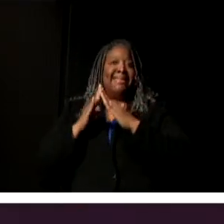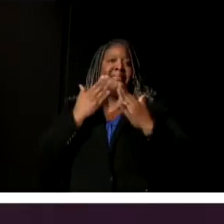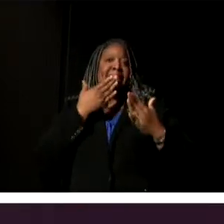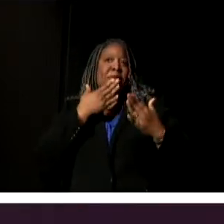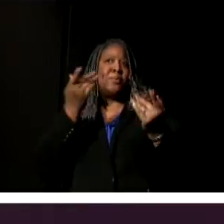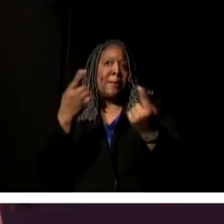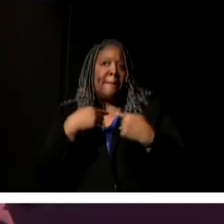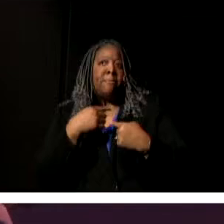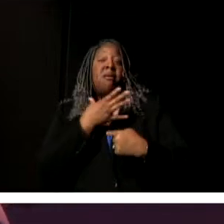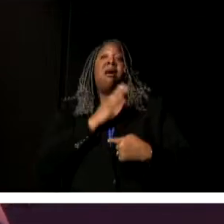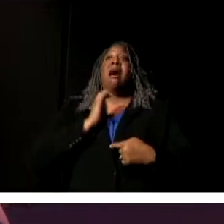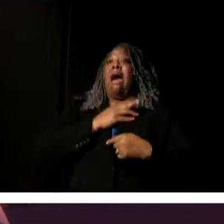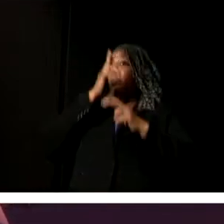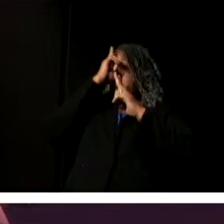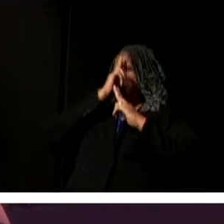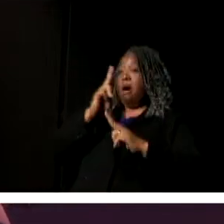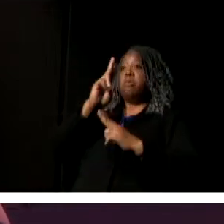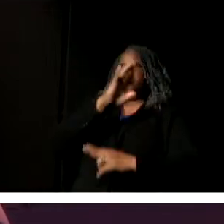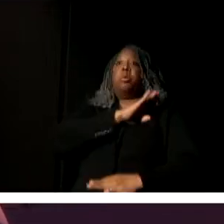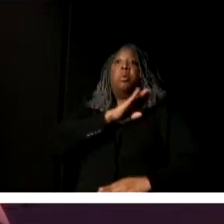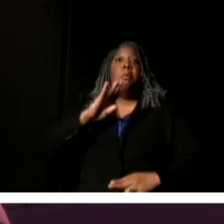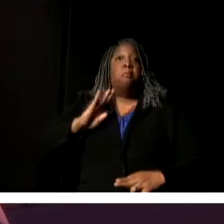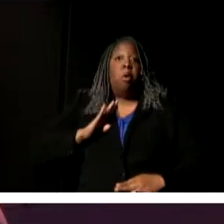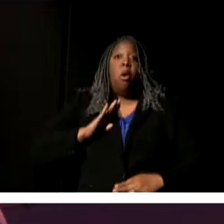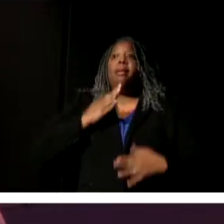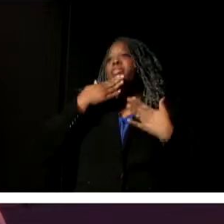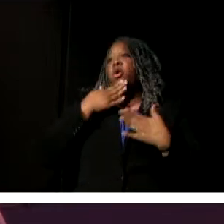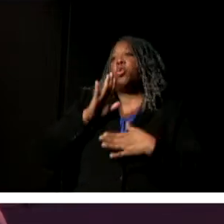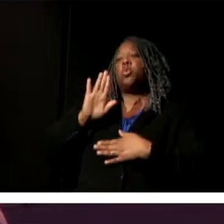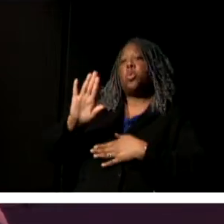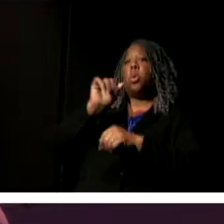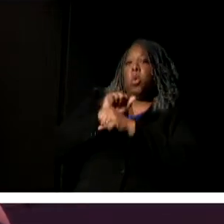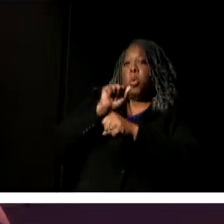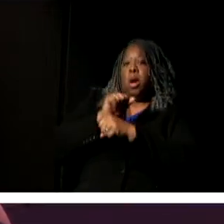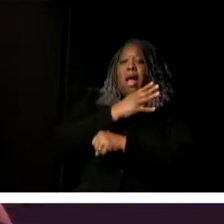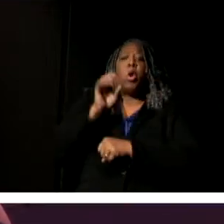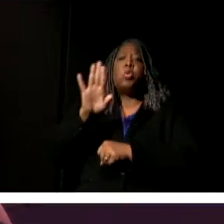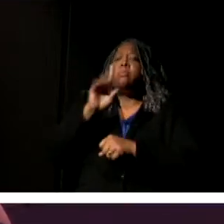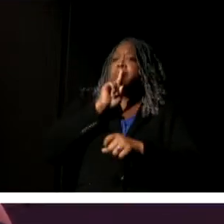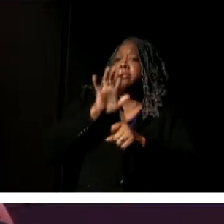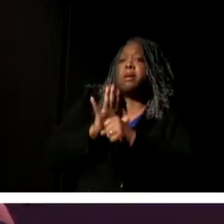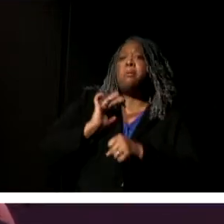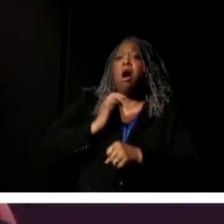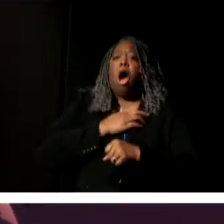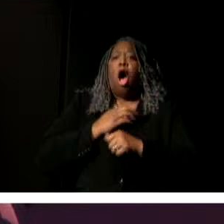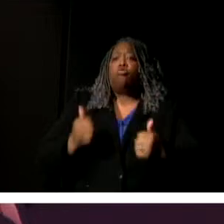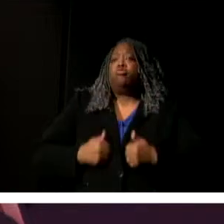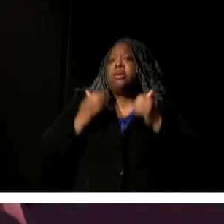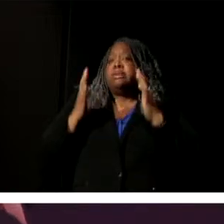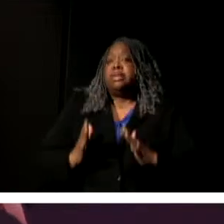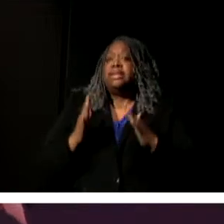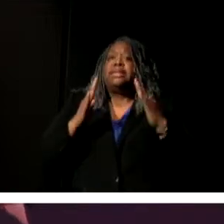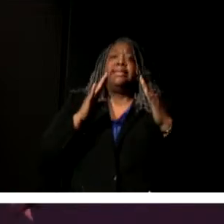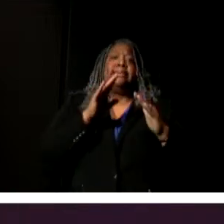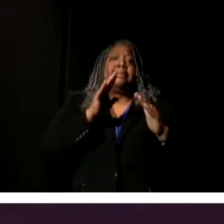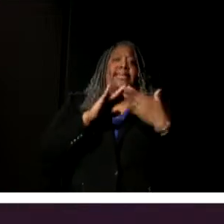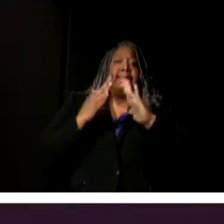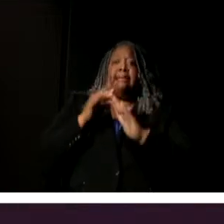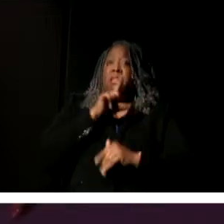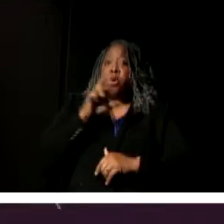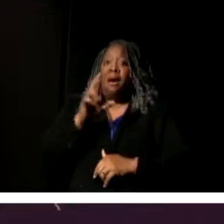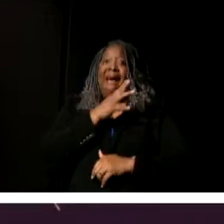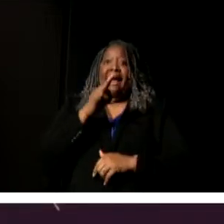our honorable Board of Directors, thank you for your work and your commitment to our residents at the City of Little Rock and